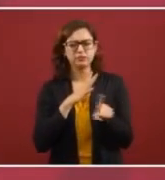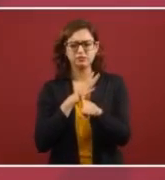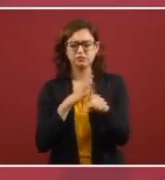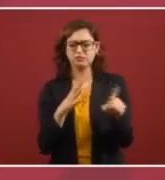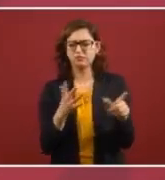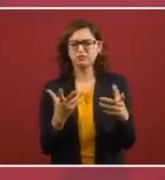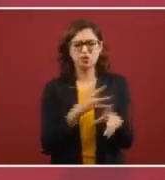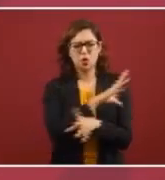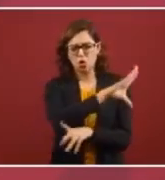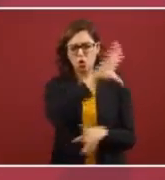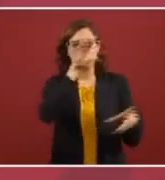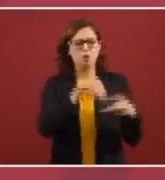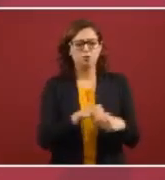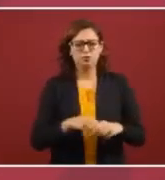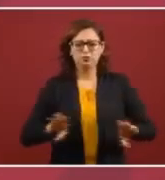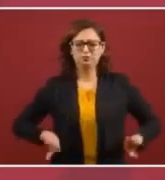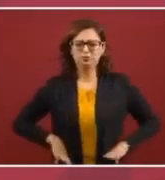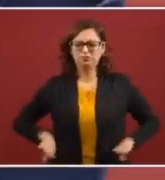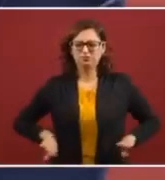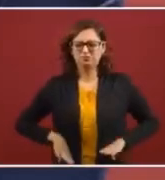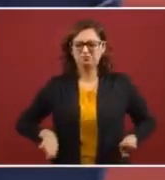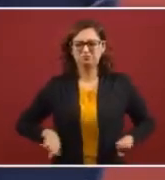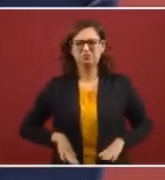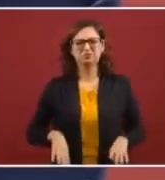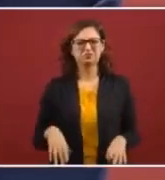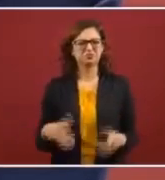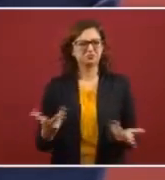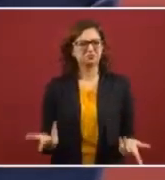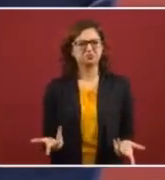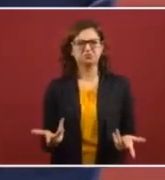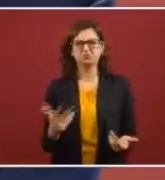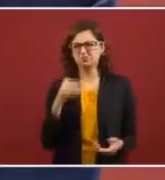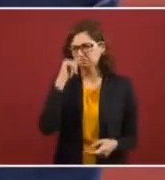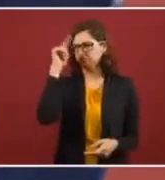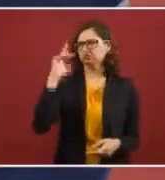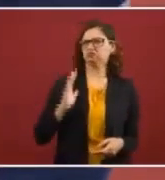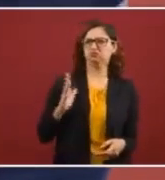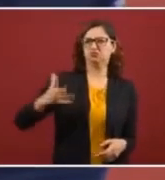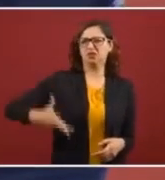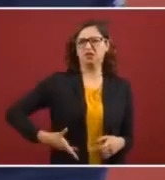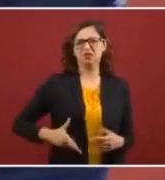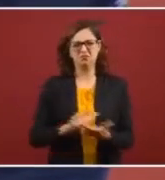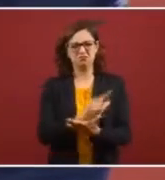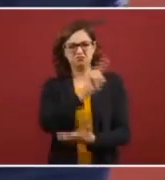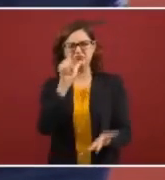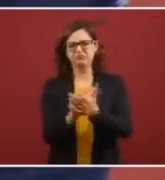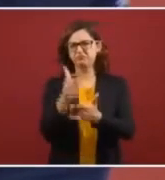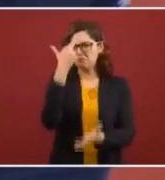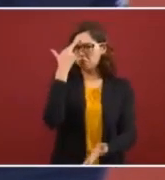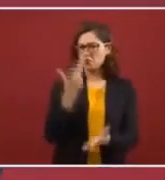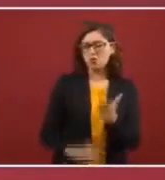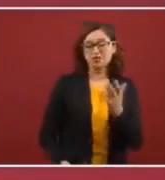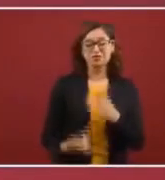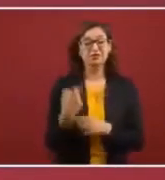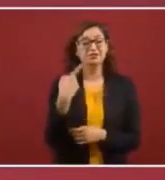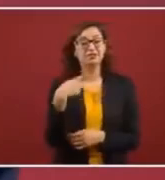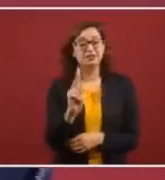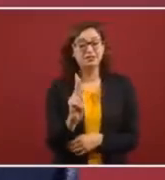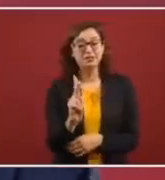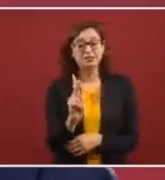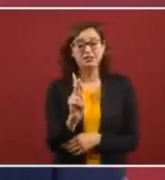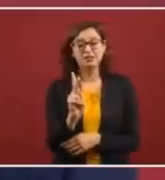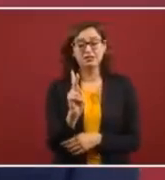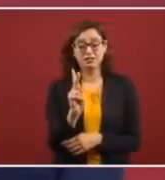mafia leaders, this attitude of illegal, being powerful that's